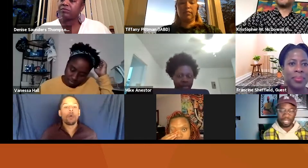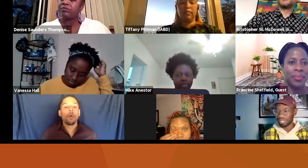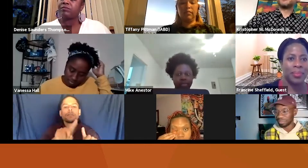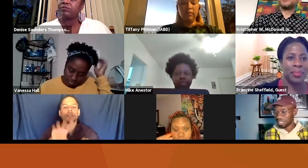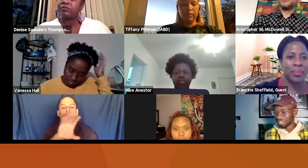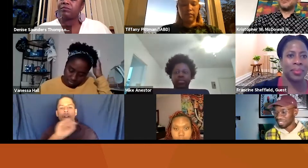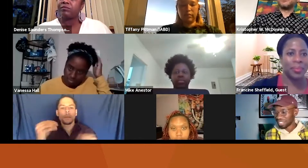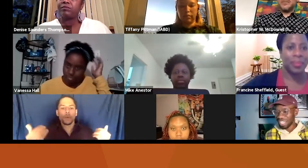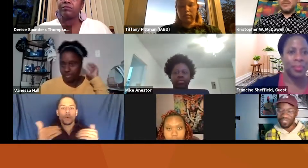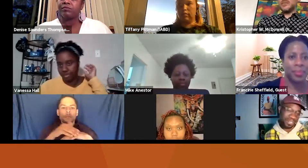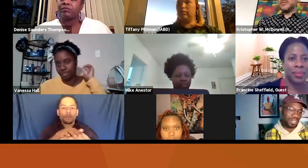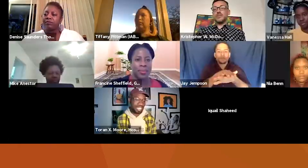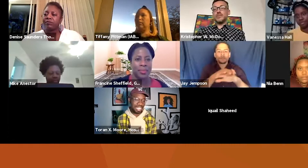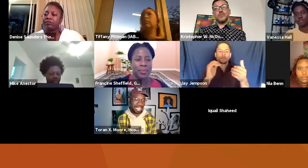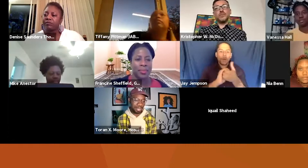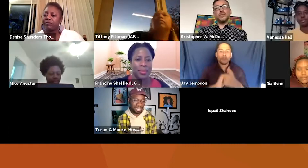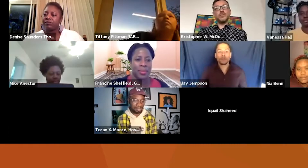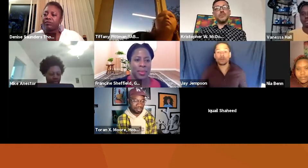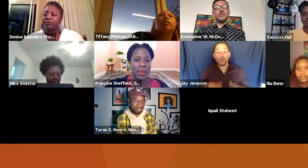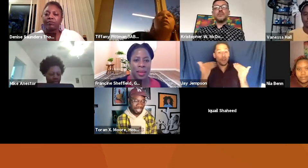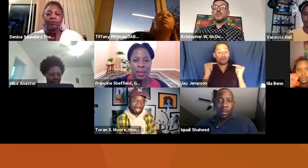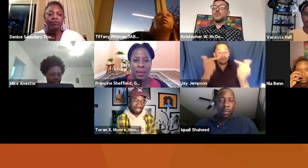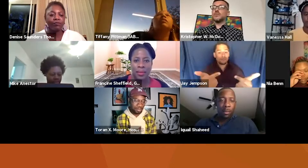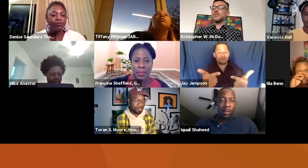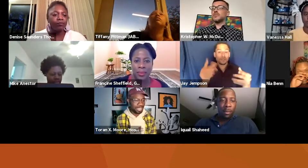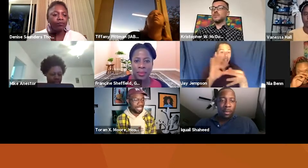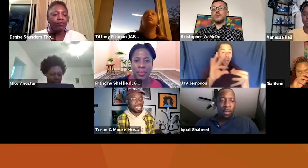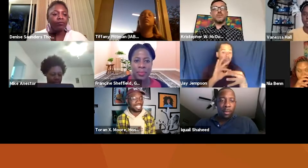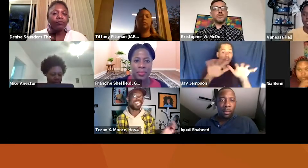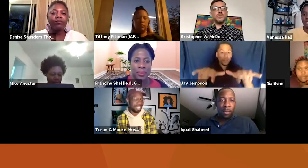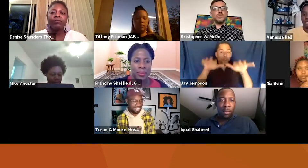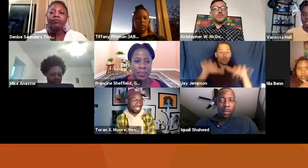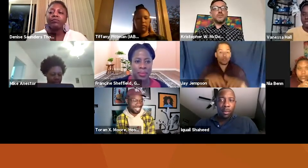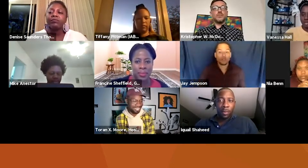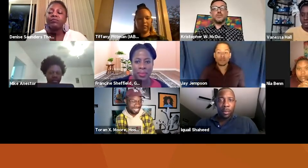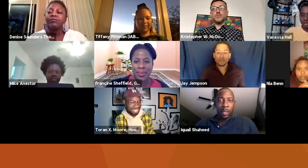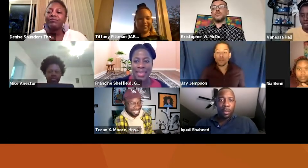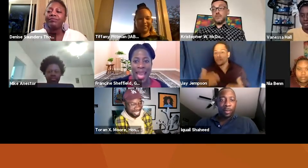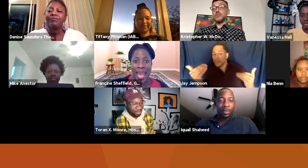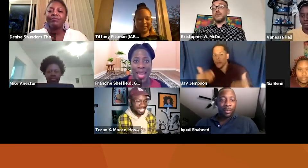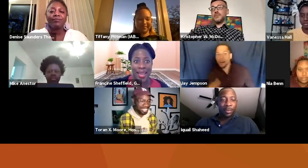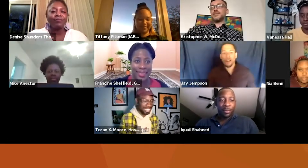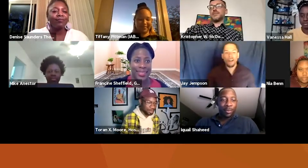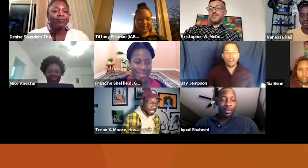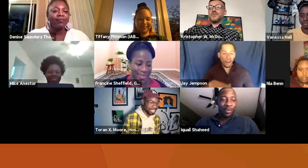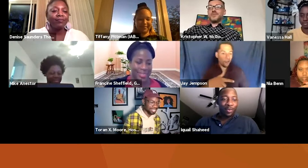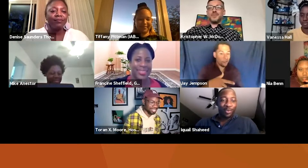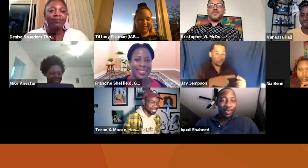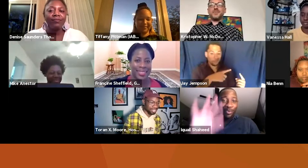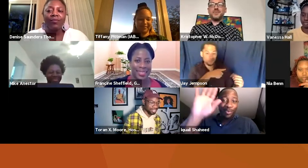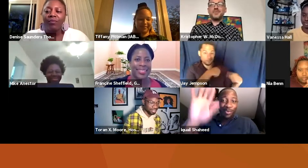work. Feel free to chime in. Bring some of that chat energy into the